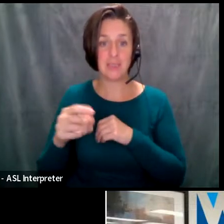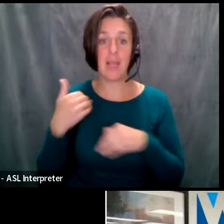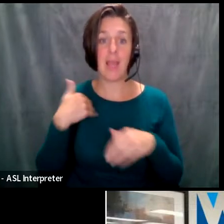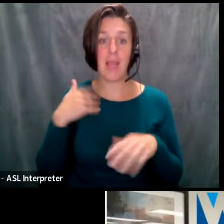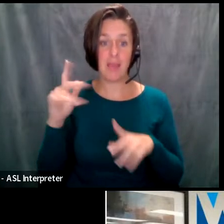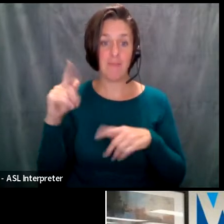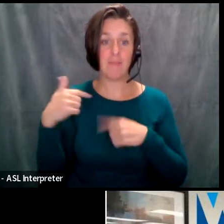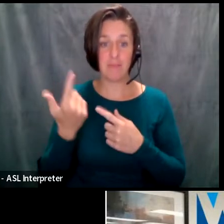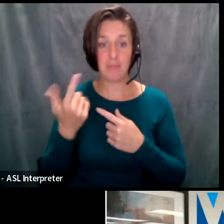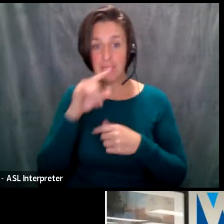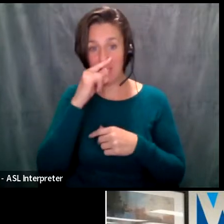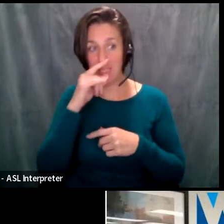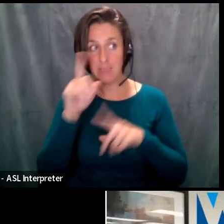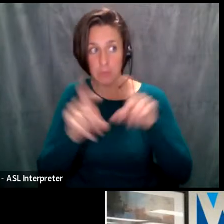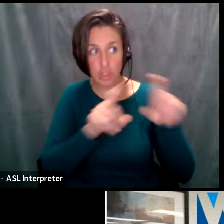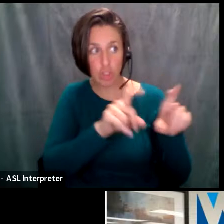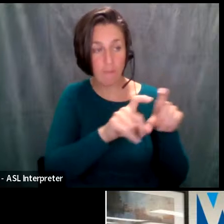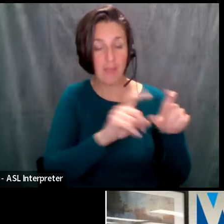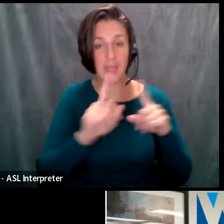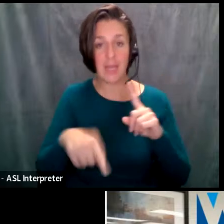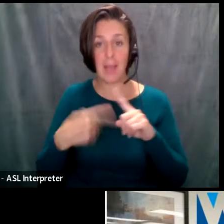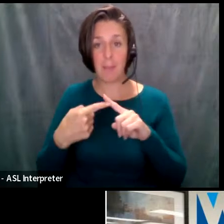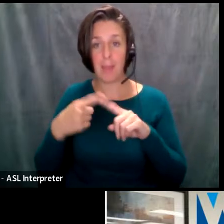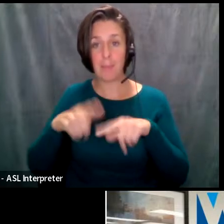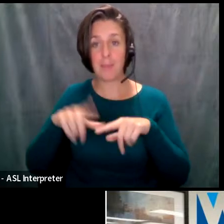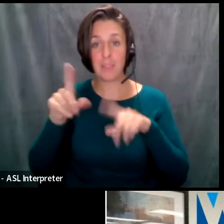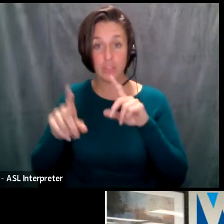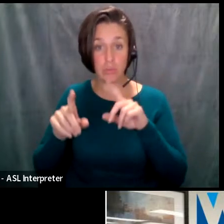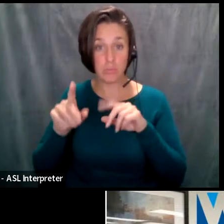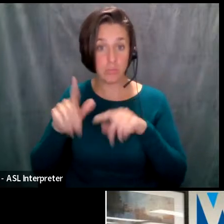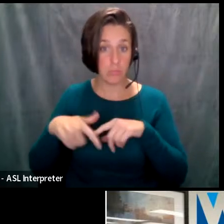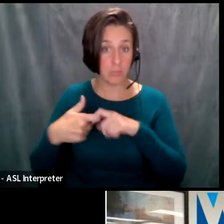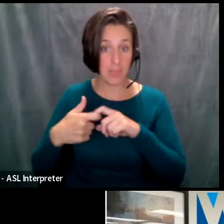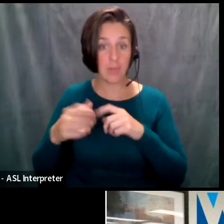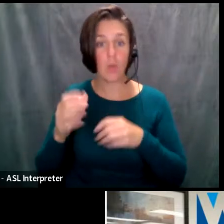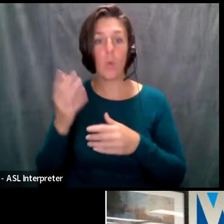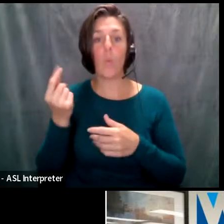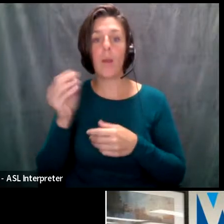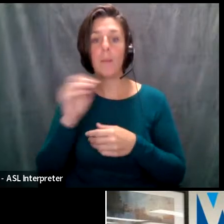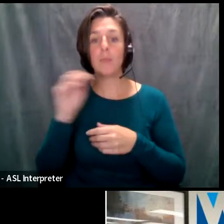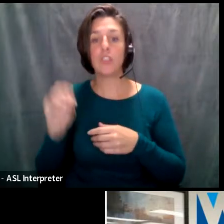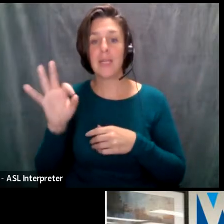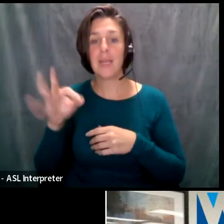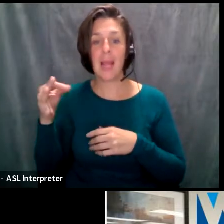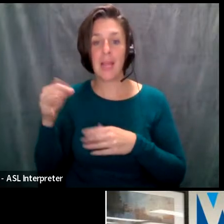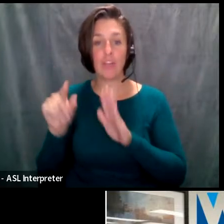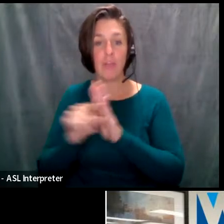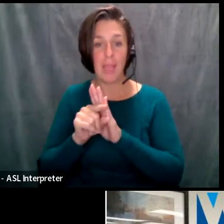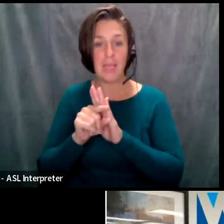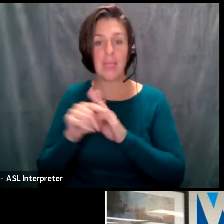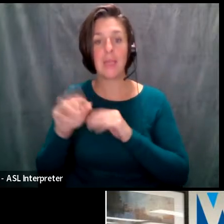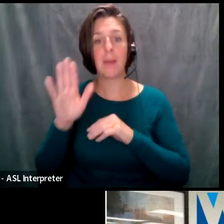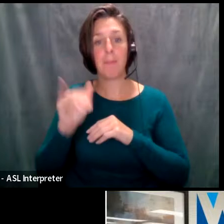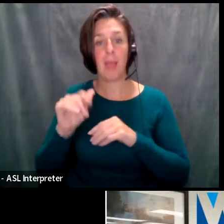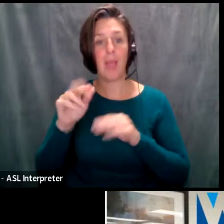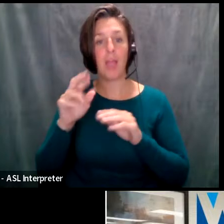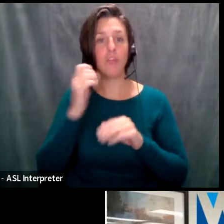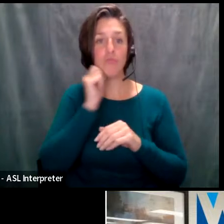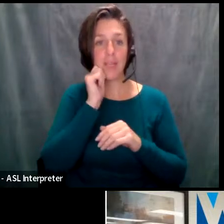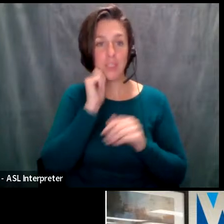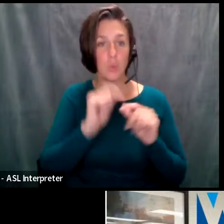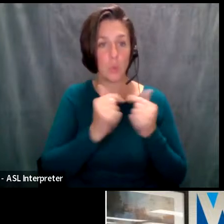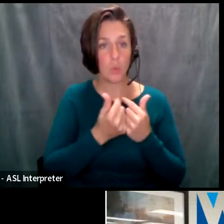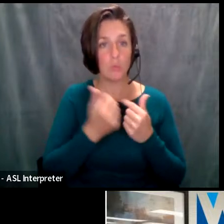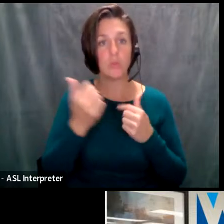surveyed about being suspended? What percentage of ninth graders are suspended by racial groups? Why